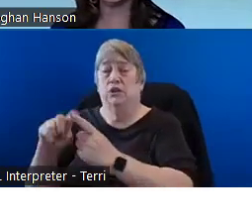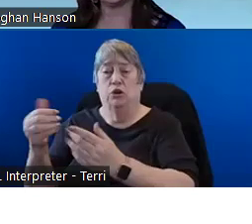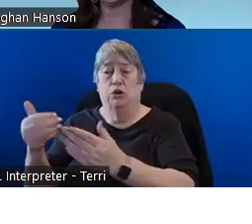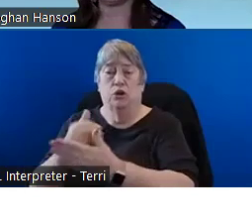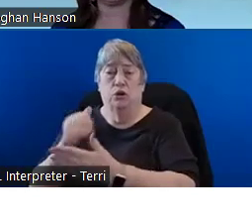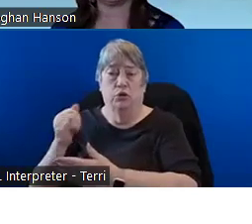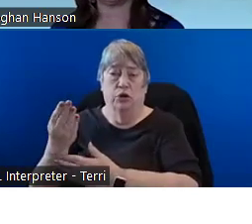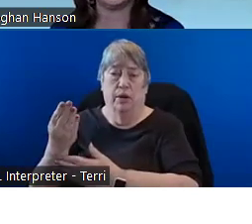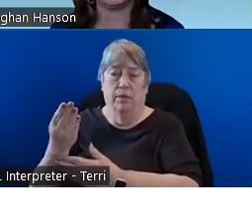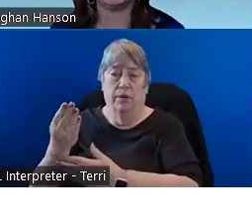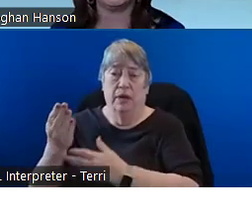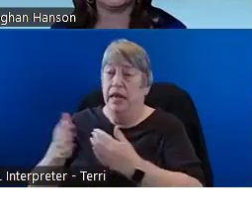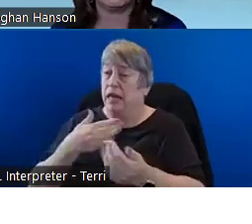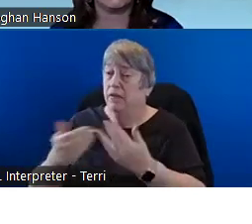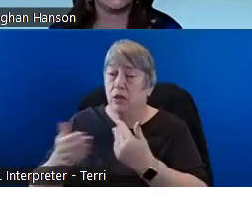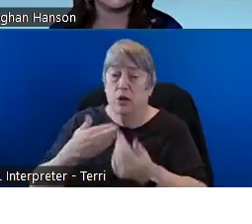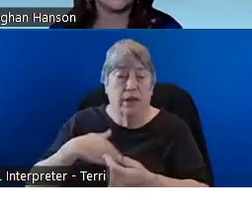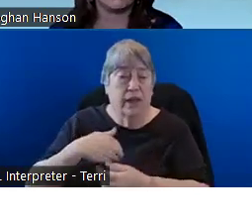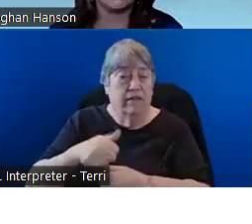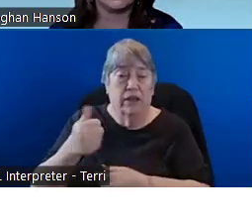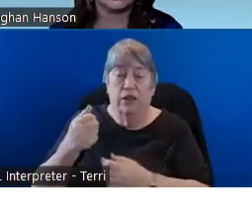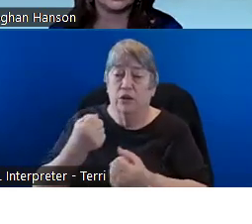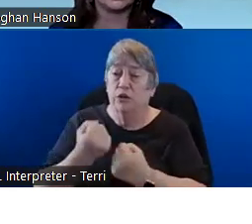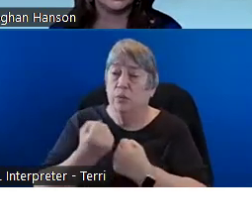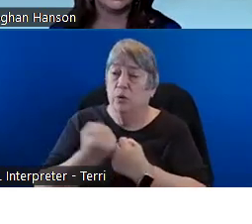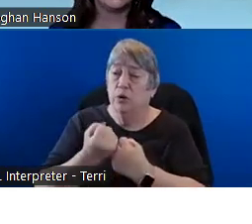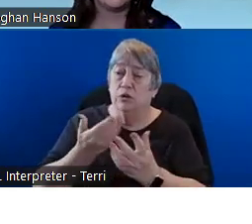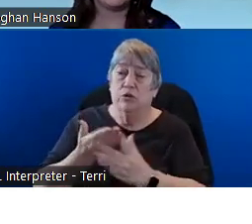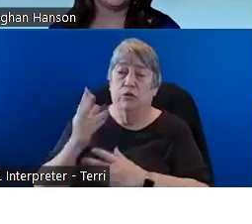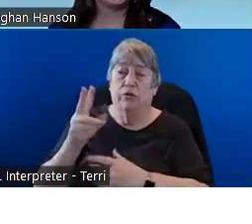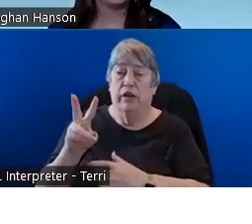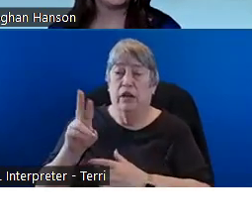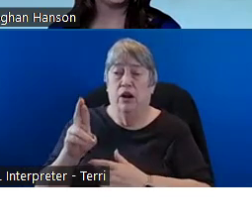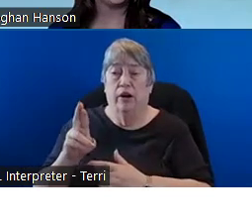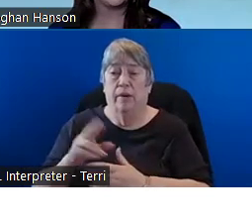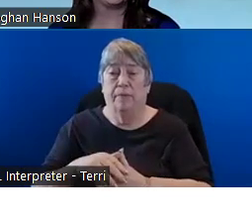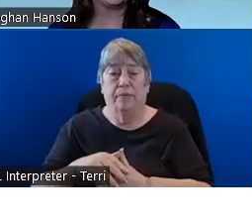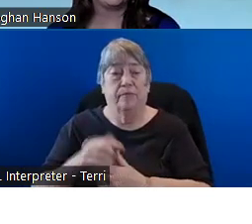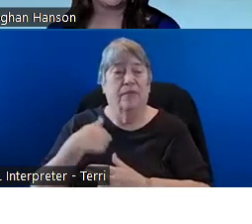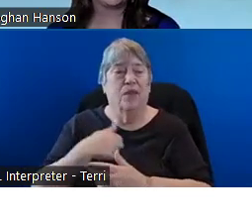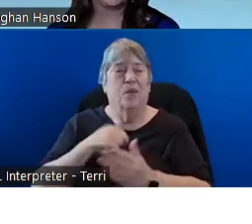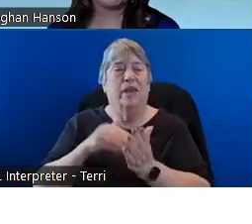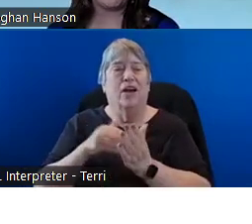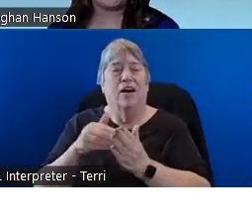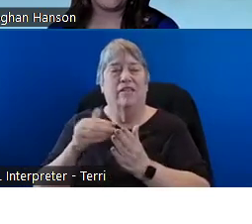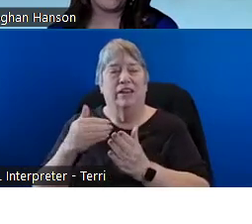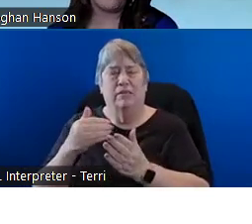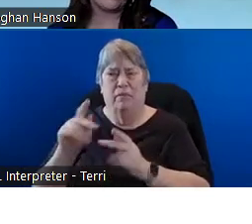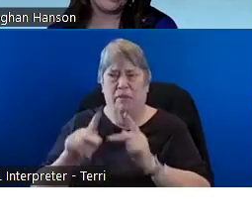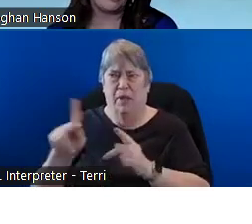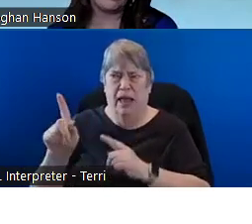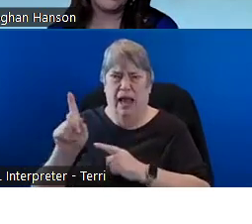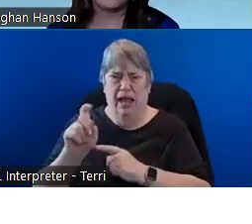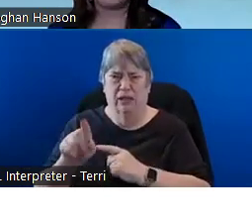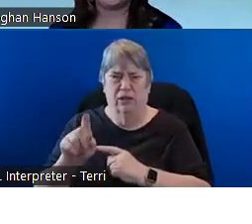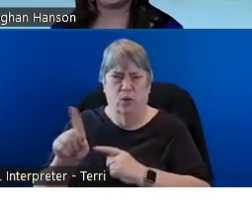still receiving other supports through VR or other services available in the state. We often get questions about like where